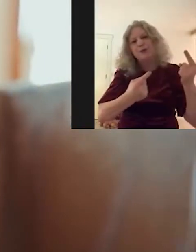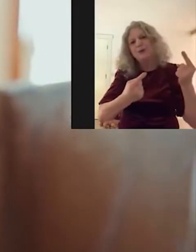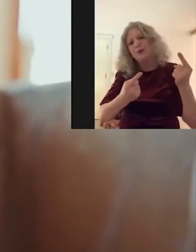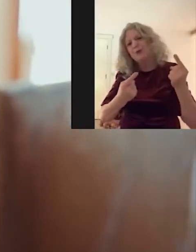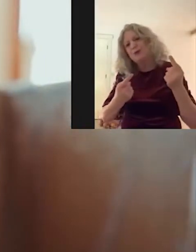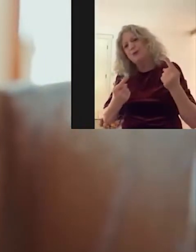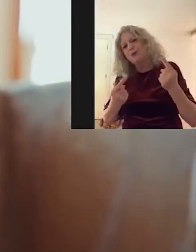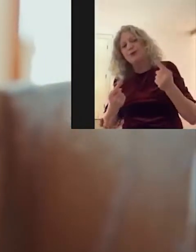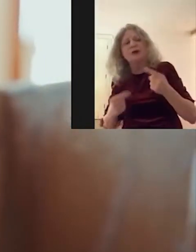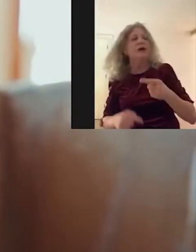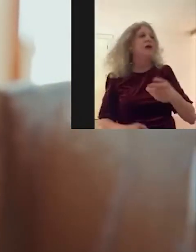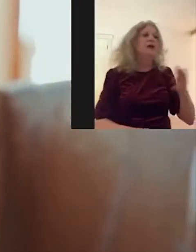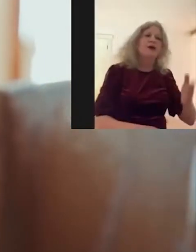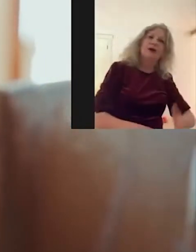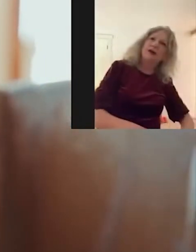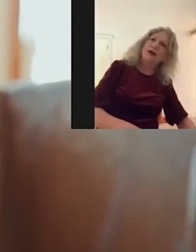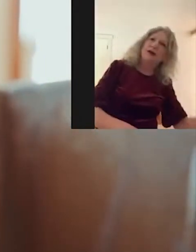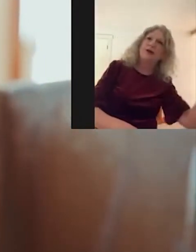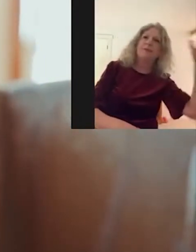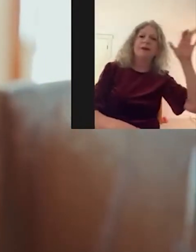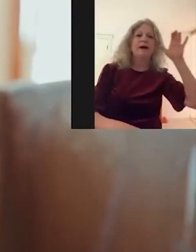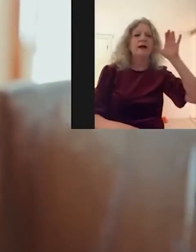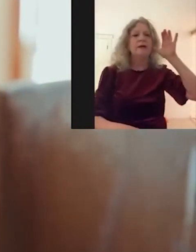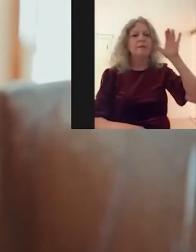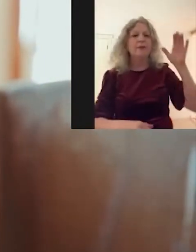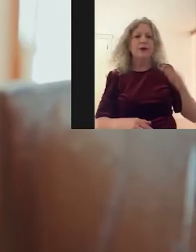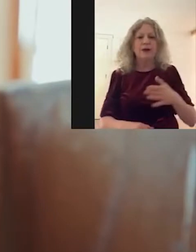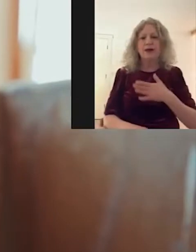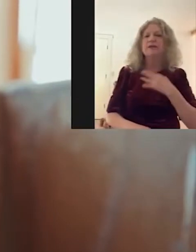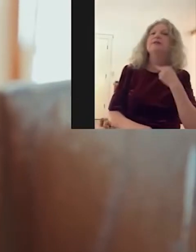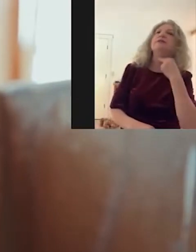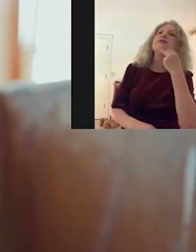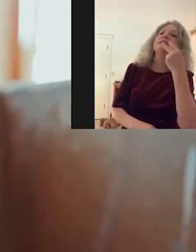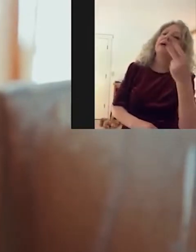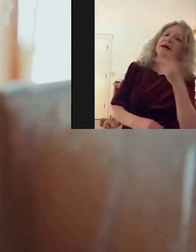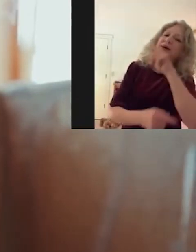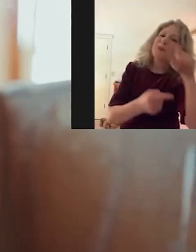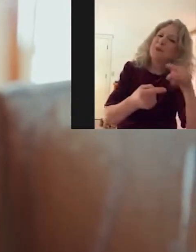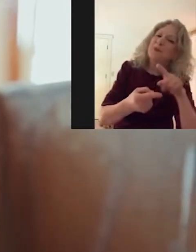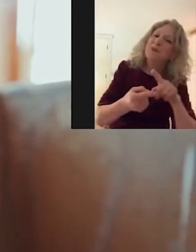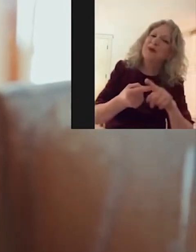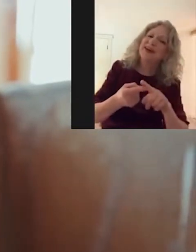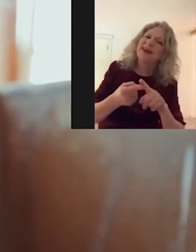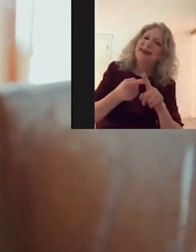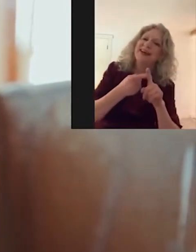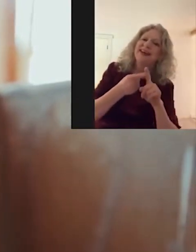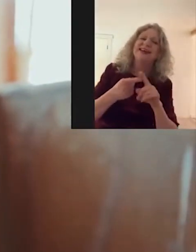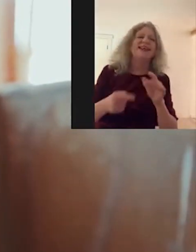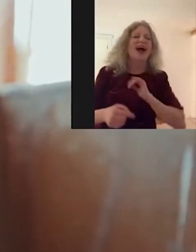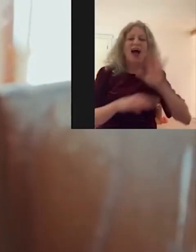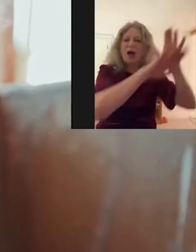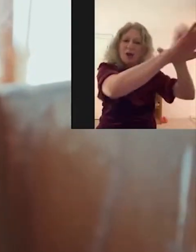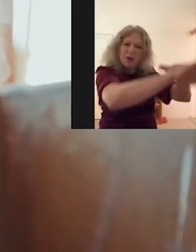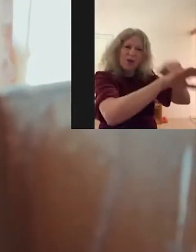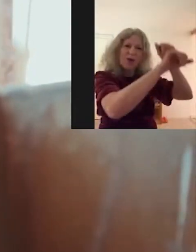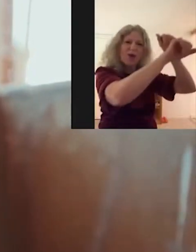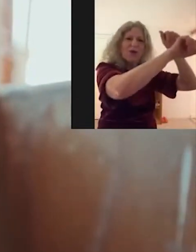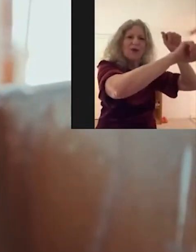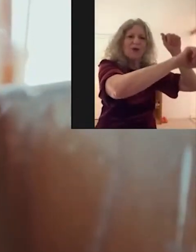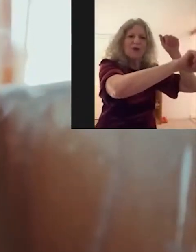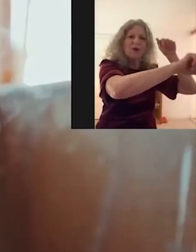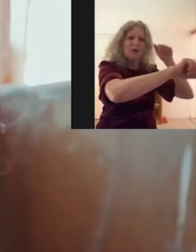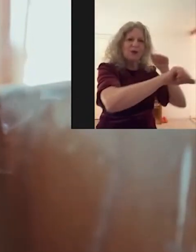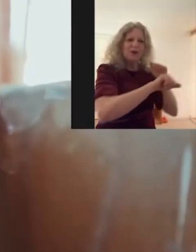O hear my voice when I cry to